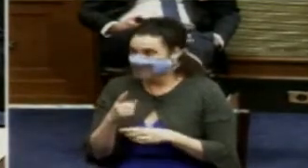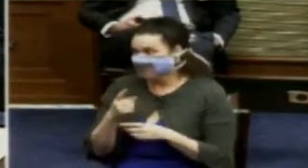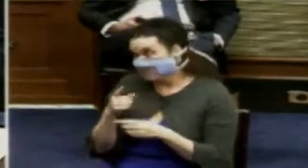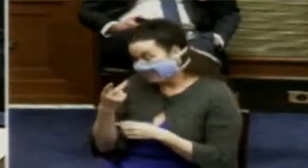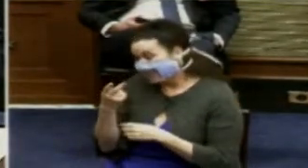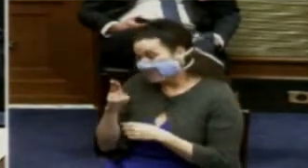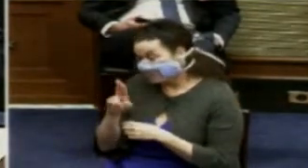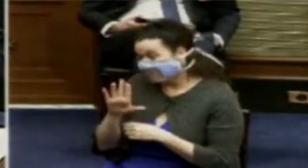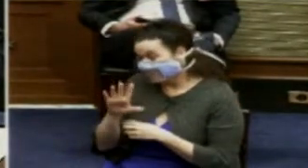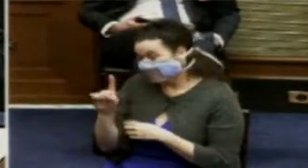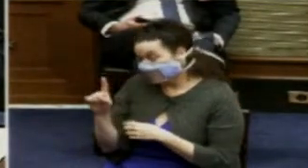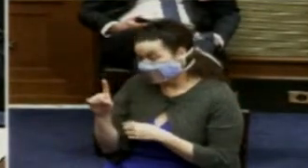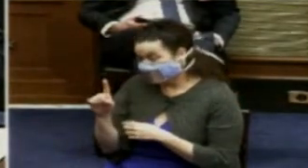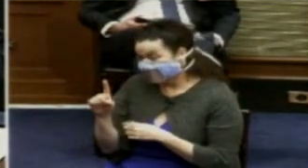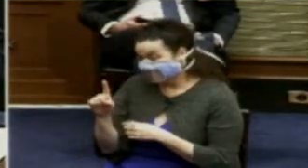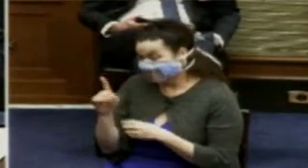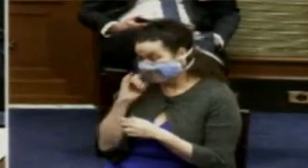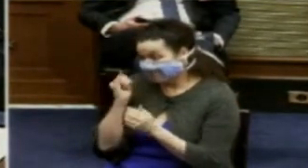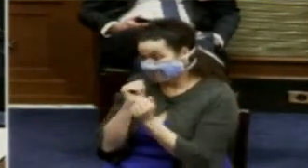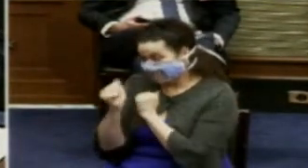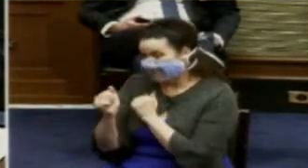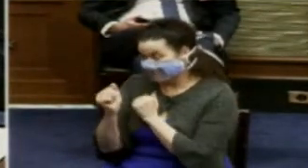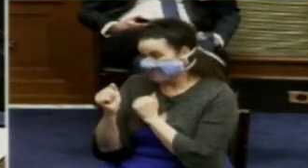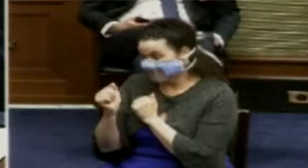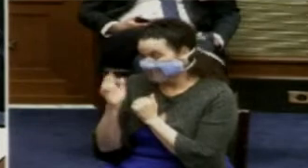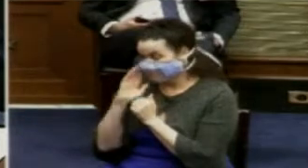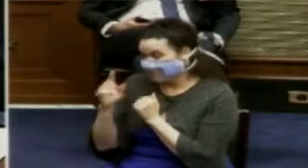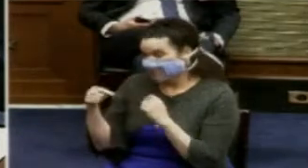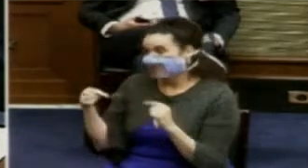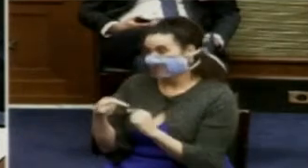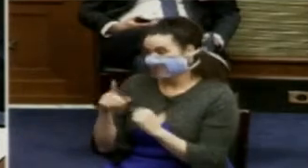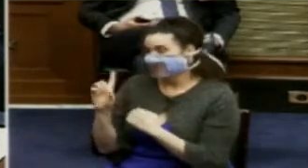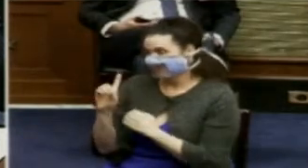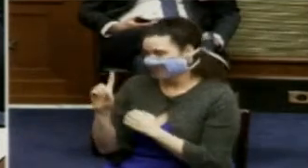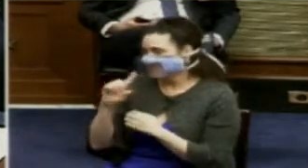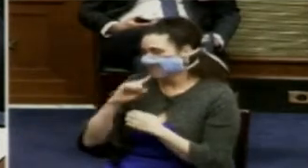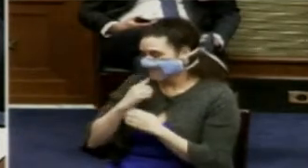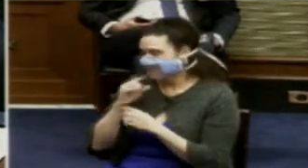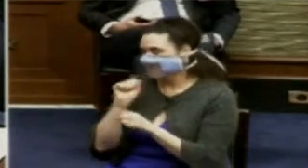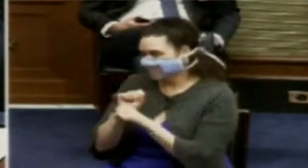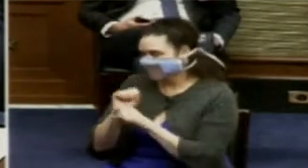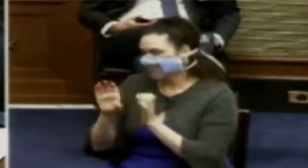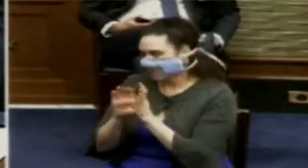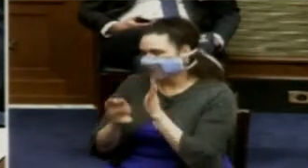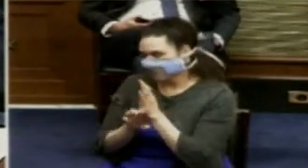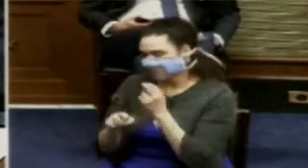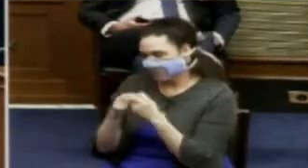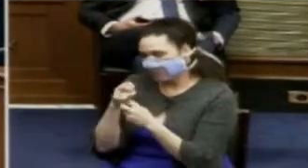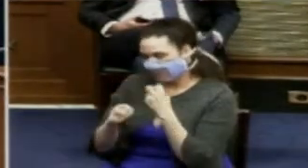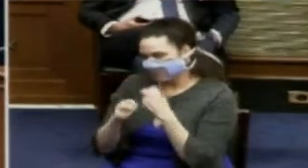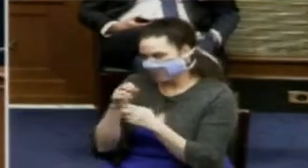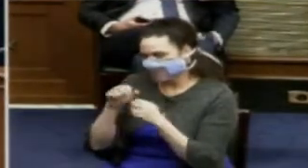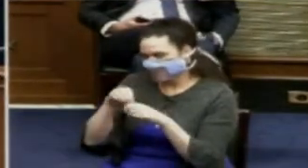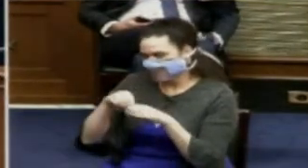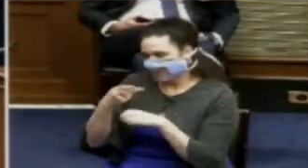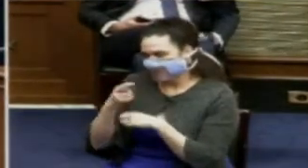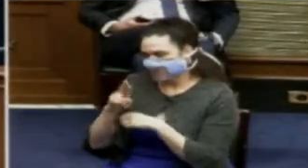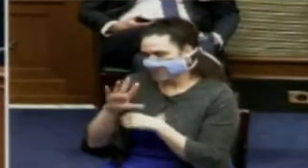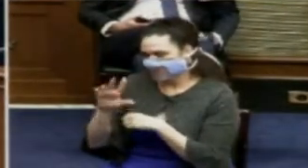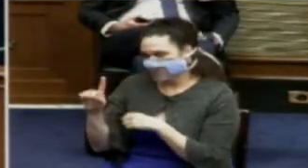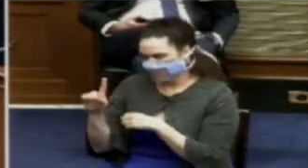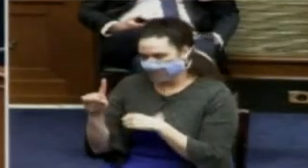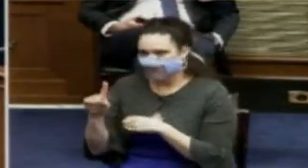has serious constitutional issues with it, in my opinion, Congressman. The gentleman's time has expired.